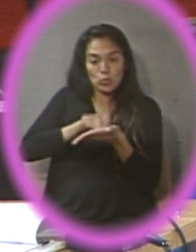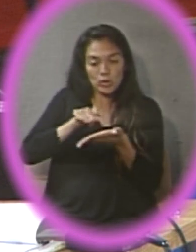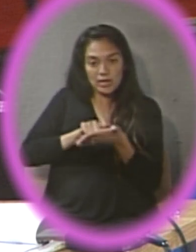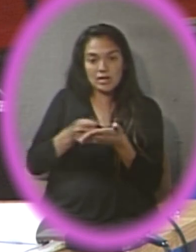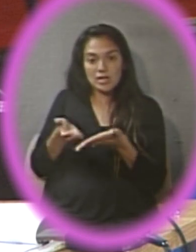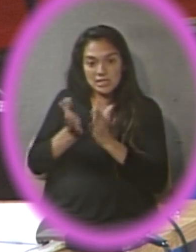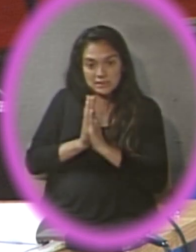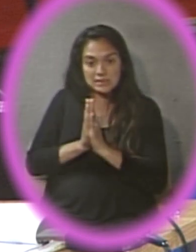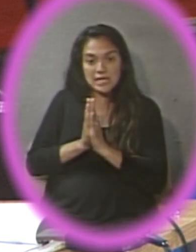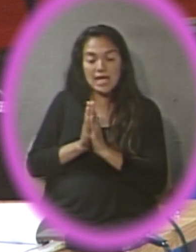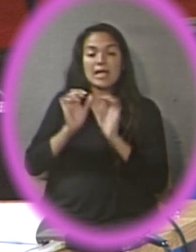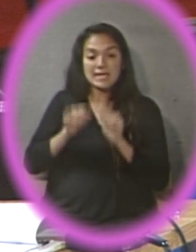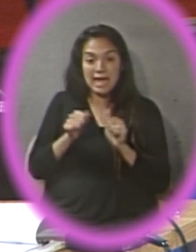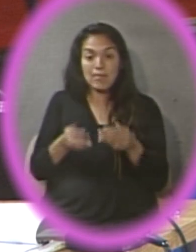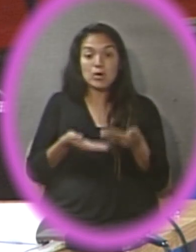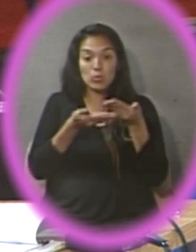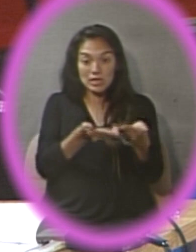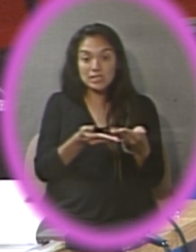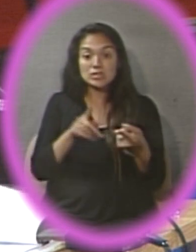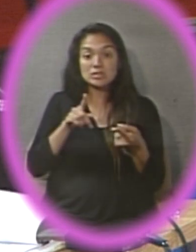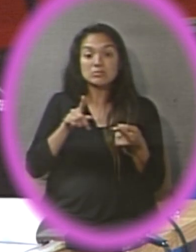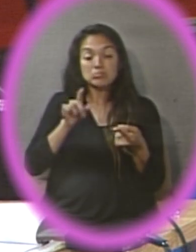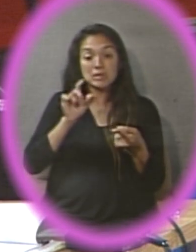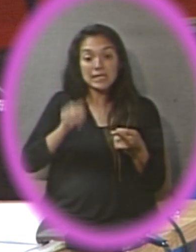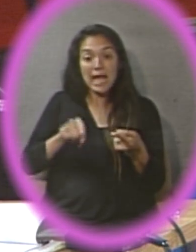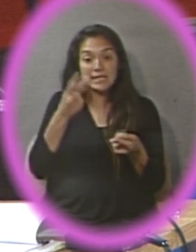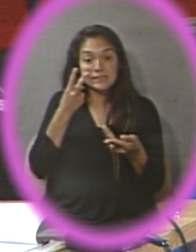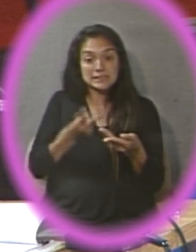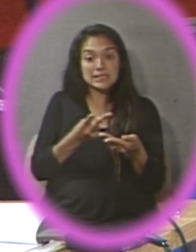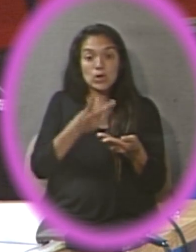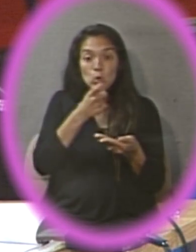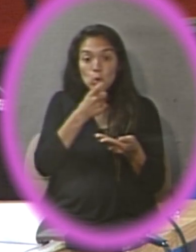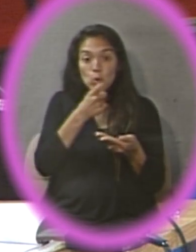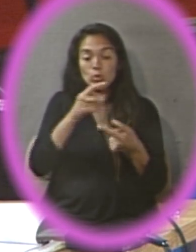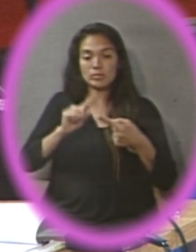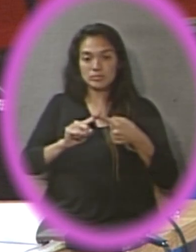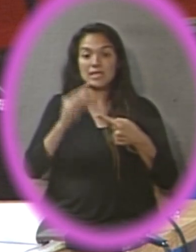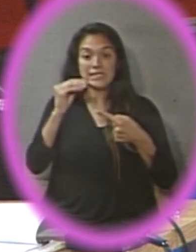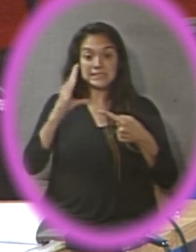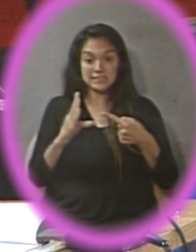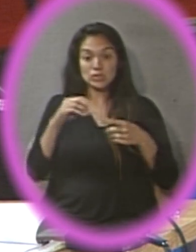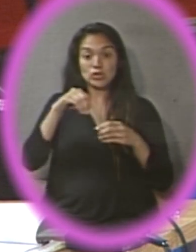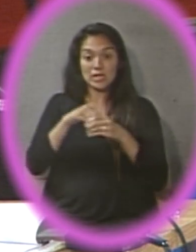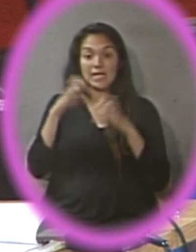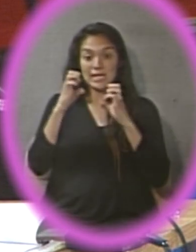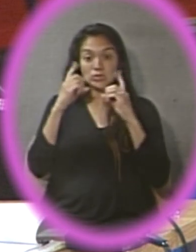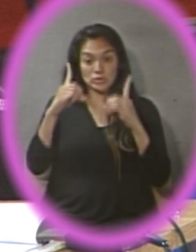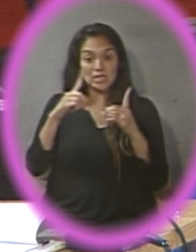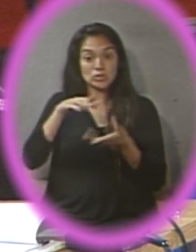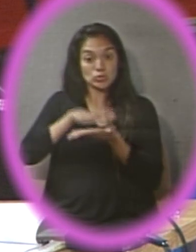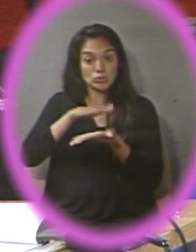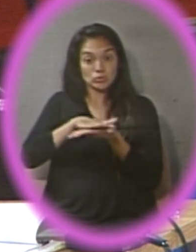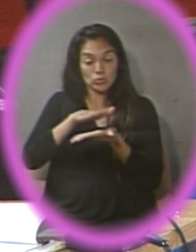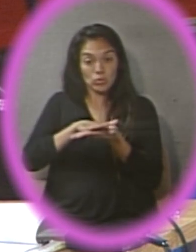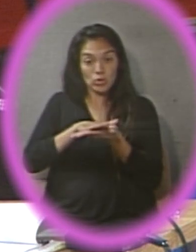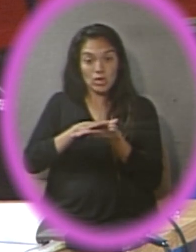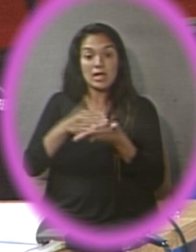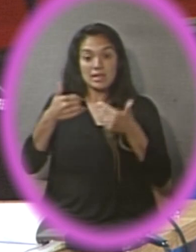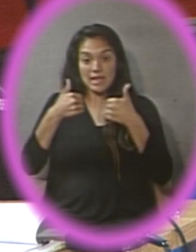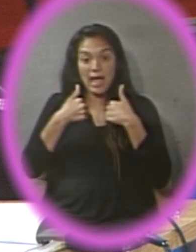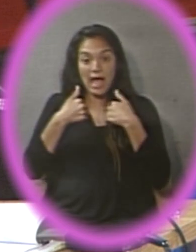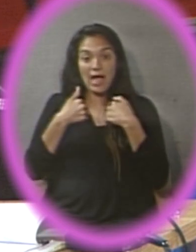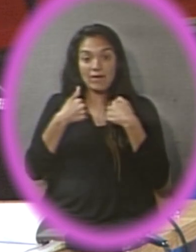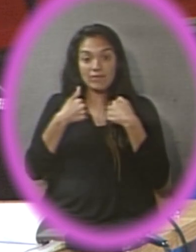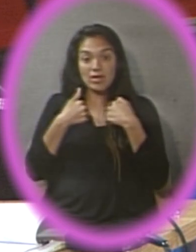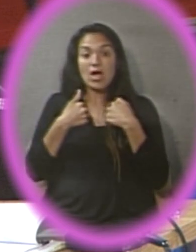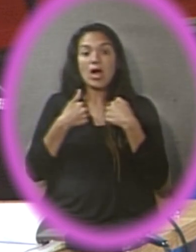reports of a student may be released to the following persons. You go on and you read, and it says teachers within the educational institution who have a legitimate